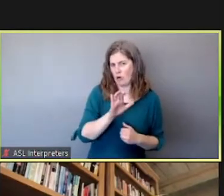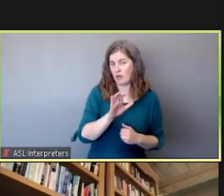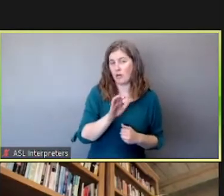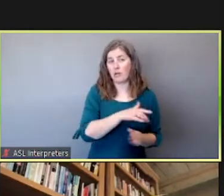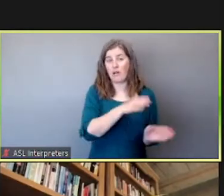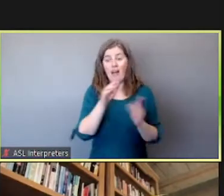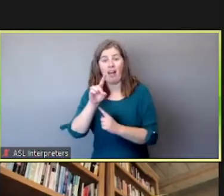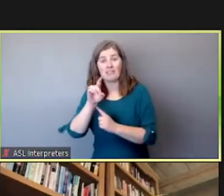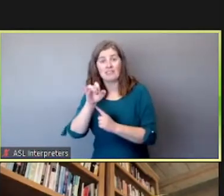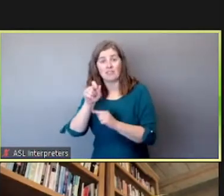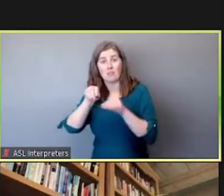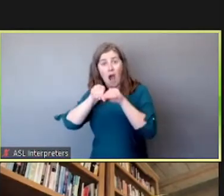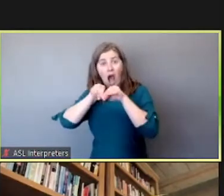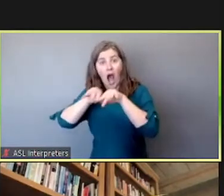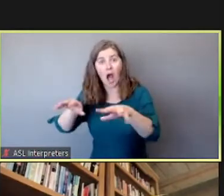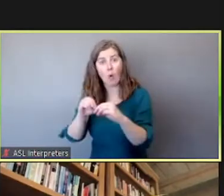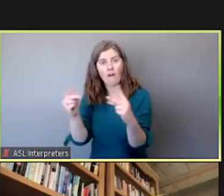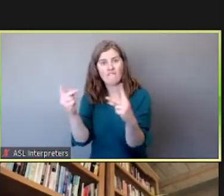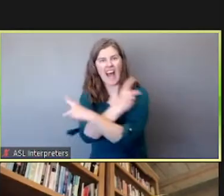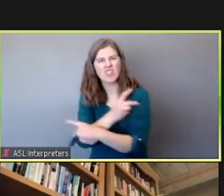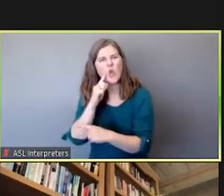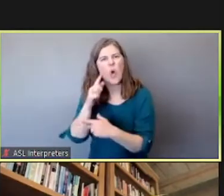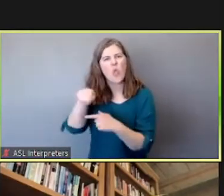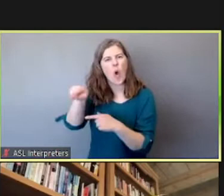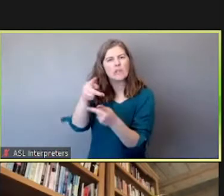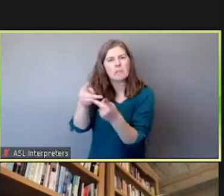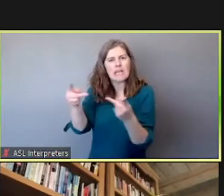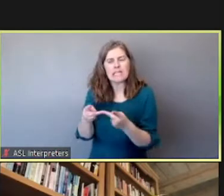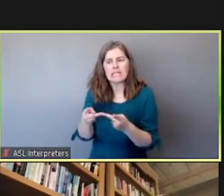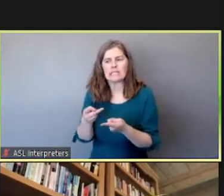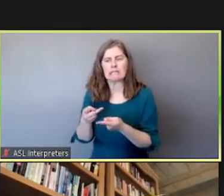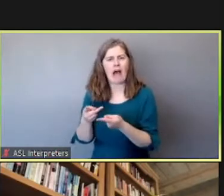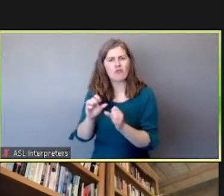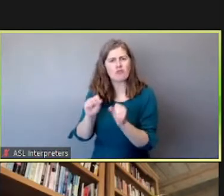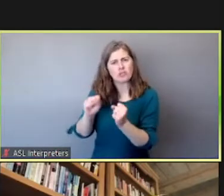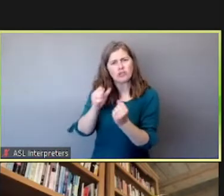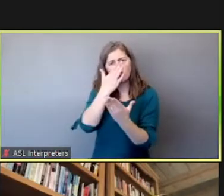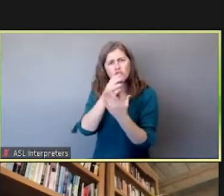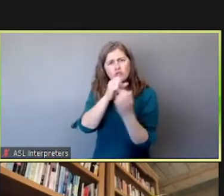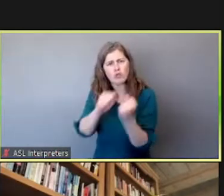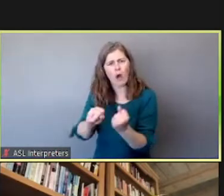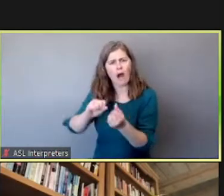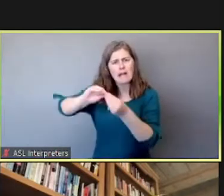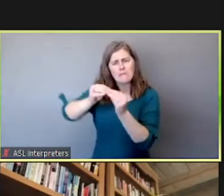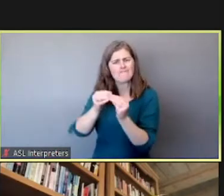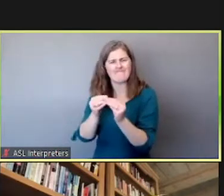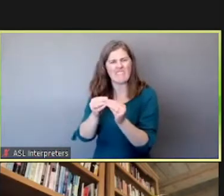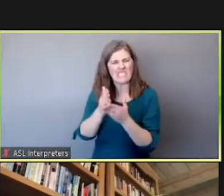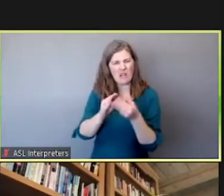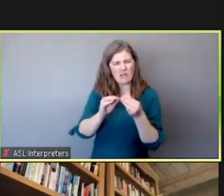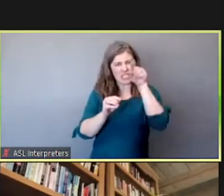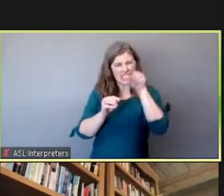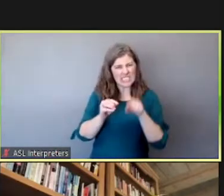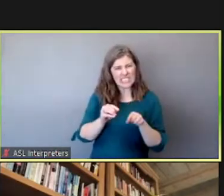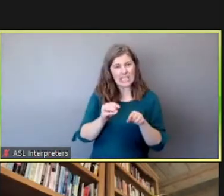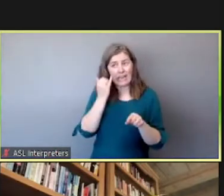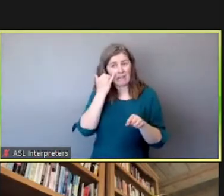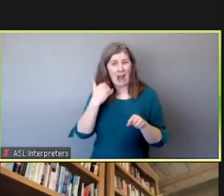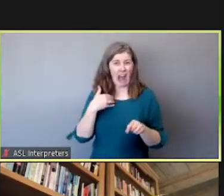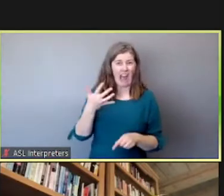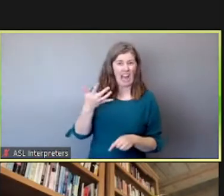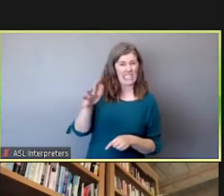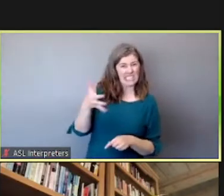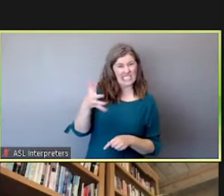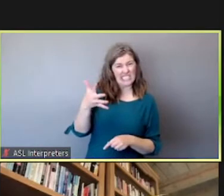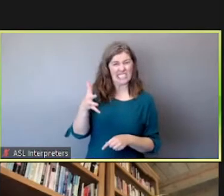so rapidly in other places, we don't have solid data. So even some of the numbers in here, if I have them, are based